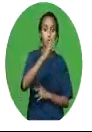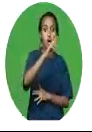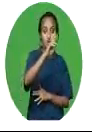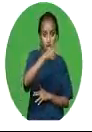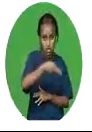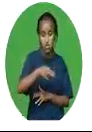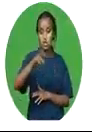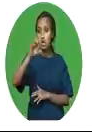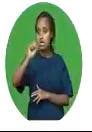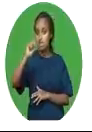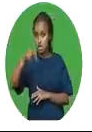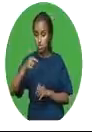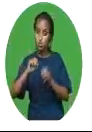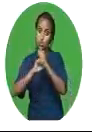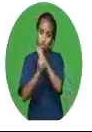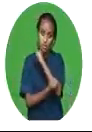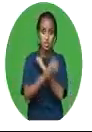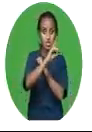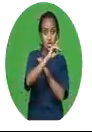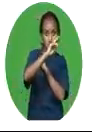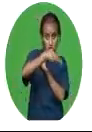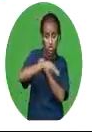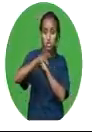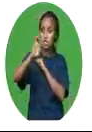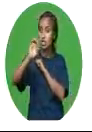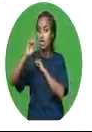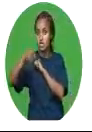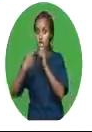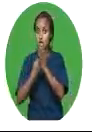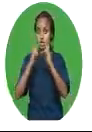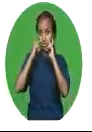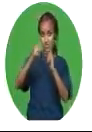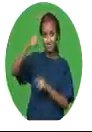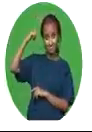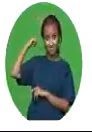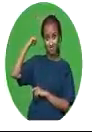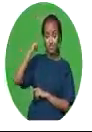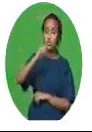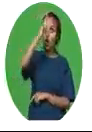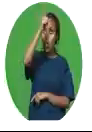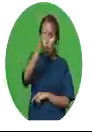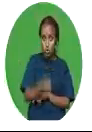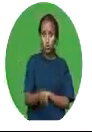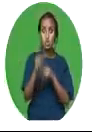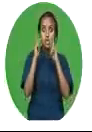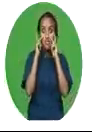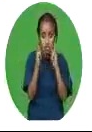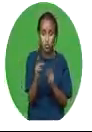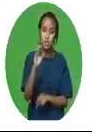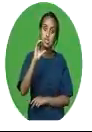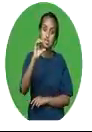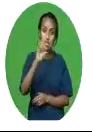RHSH to establish DHEH as shown in the horizontal view in